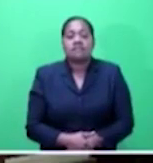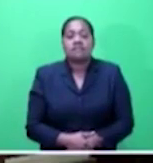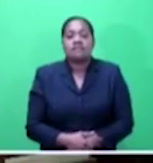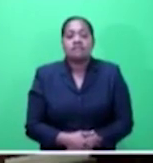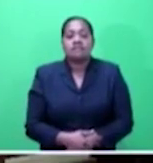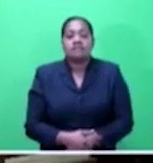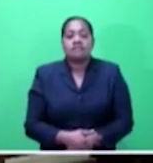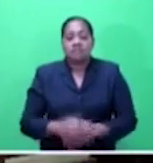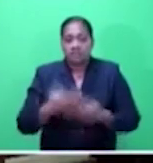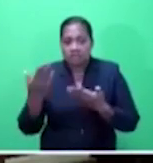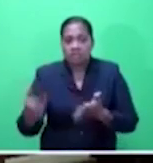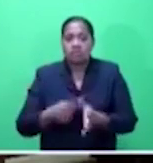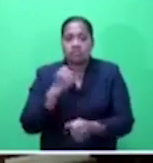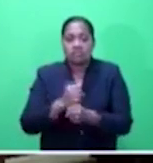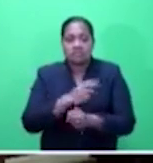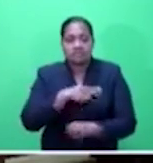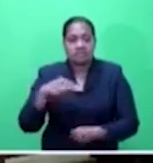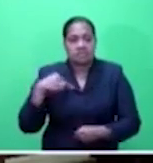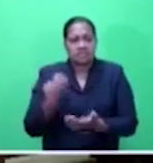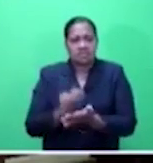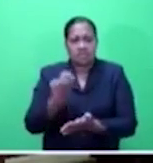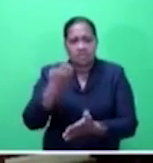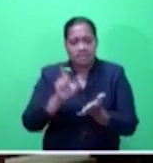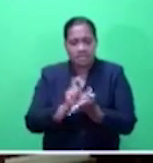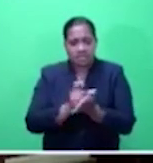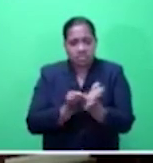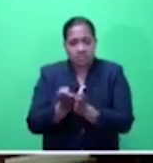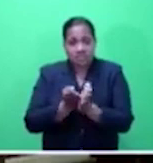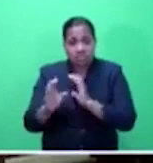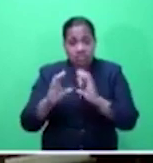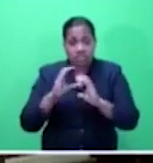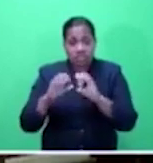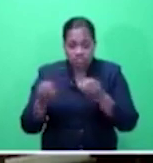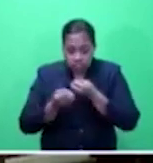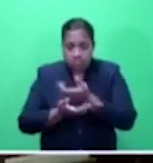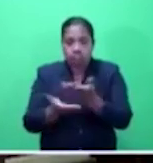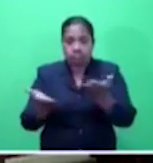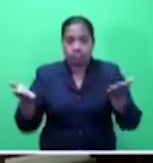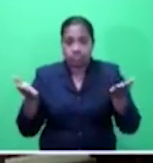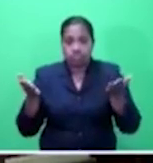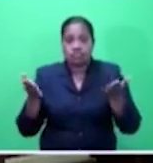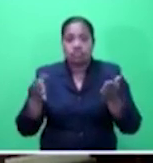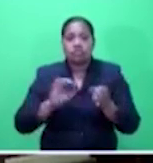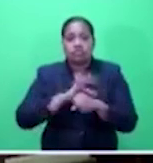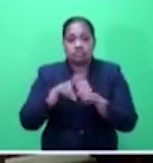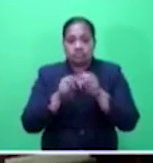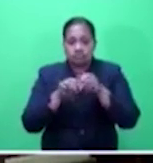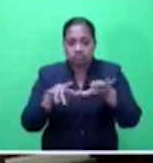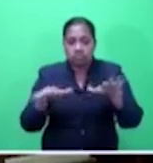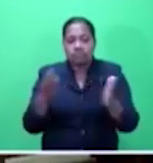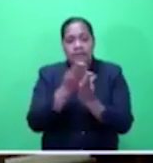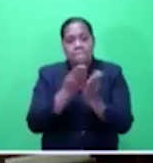the Honorable Attorney General and Minister for Economy, Civil Service and Communications to deliver the COVID-19 response budget